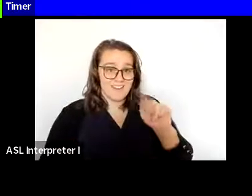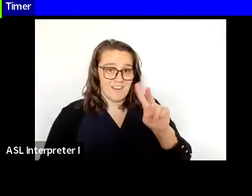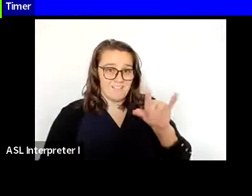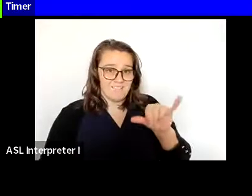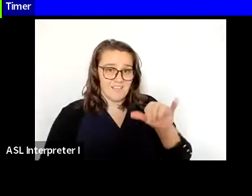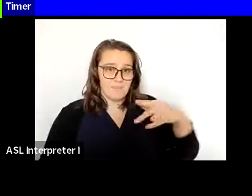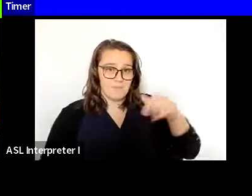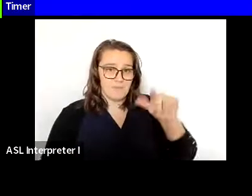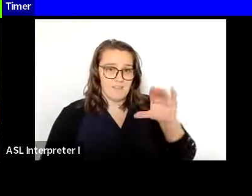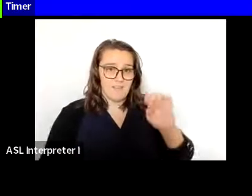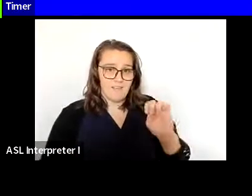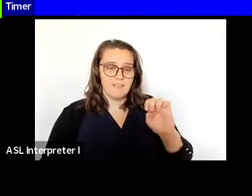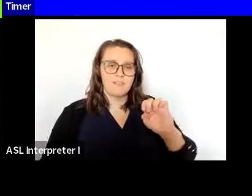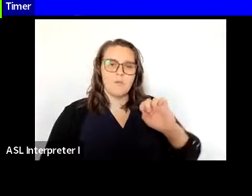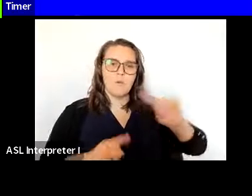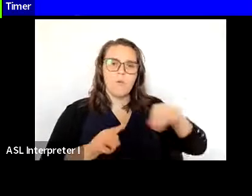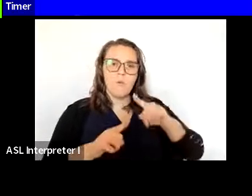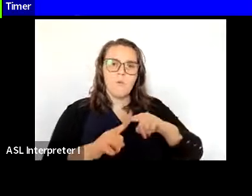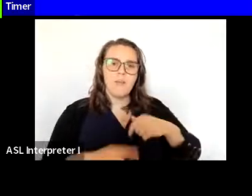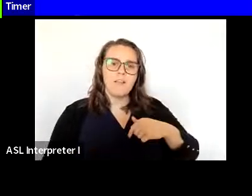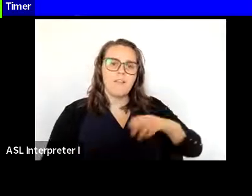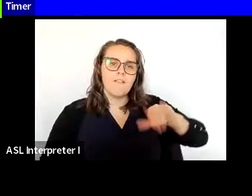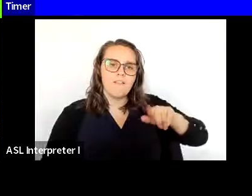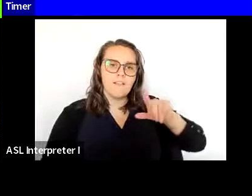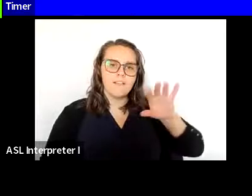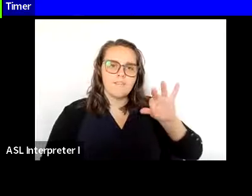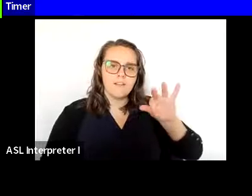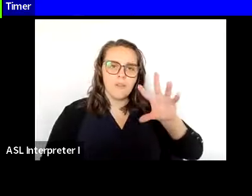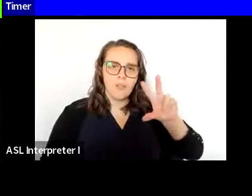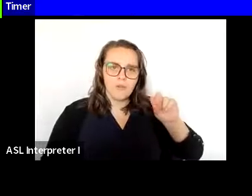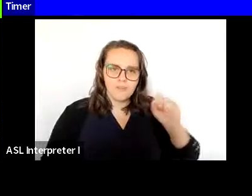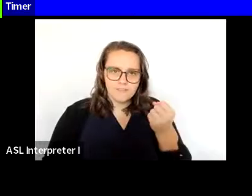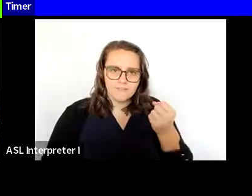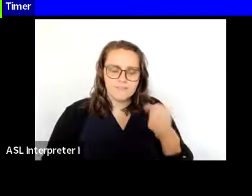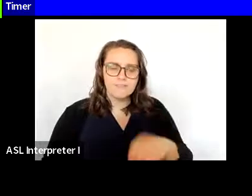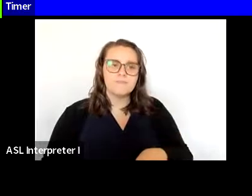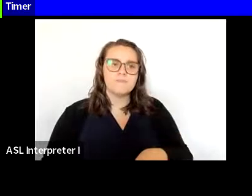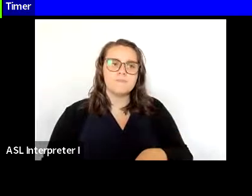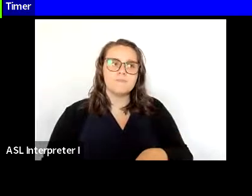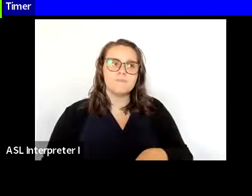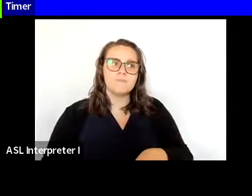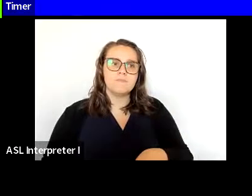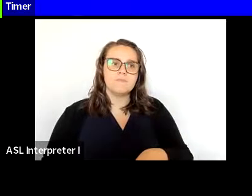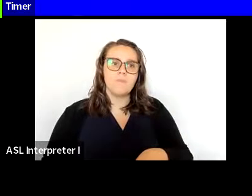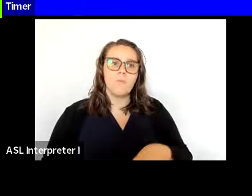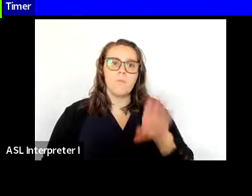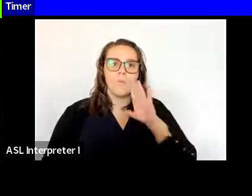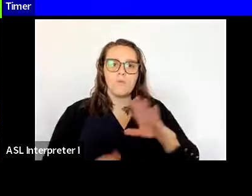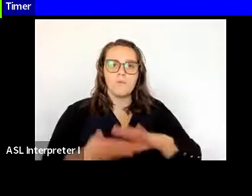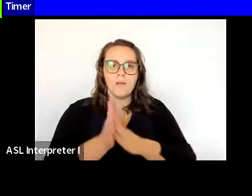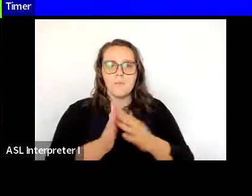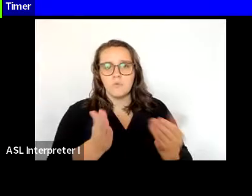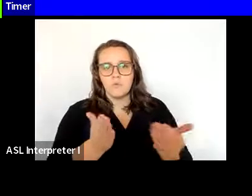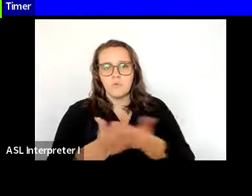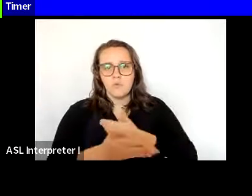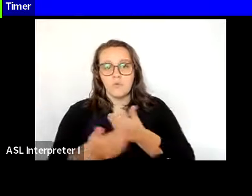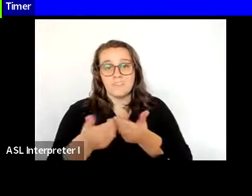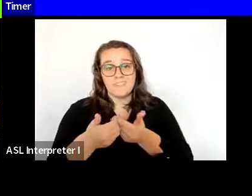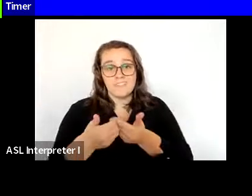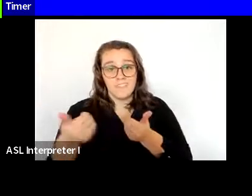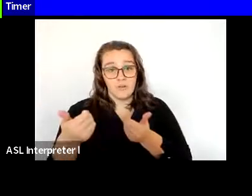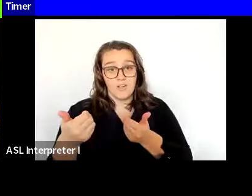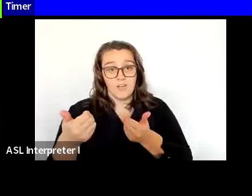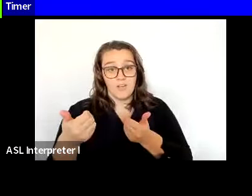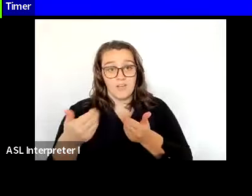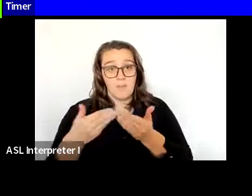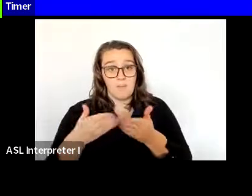the late 1930s. This was to become the site of a new segregated public housing project. The